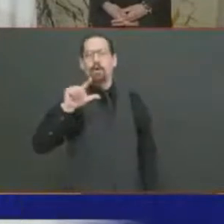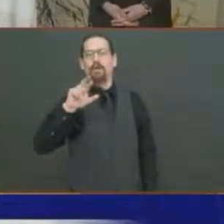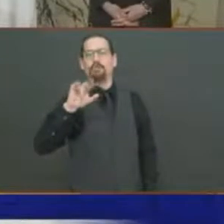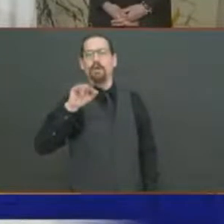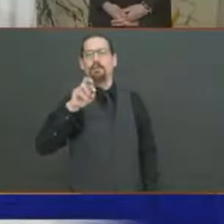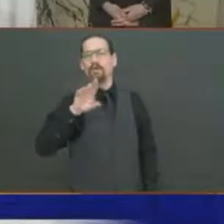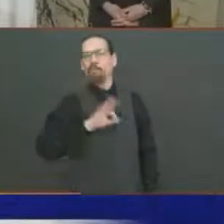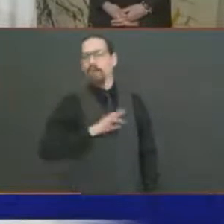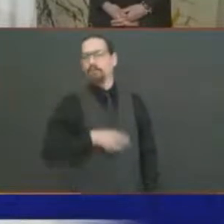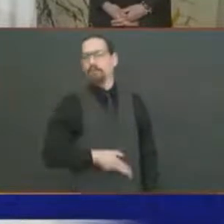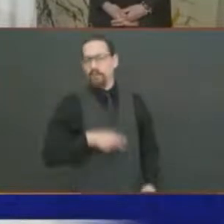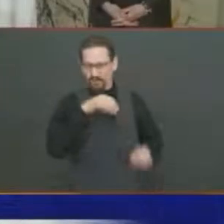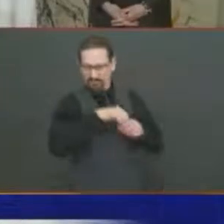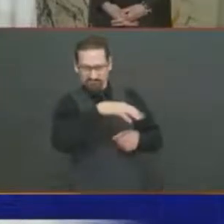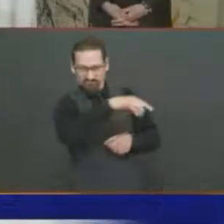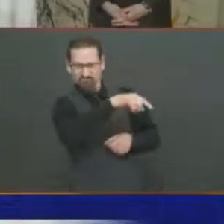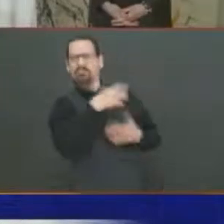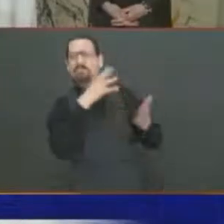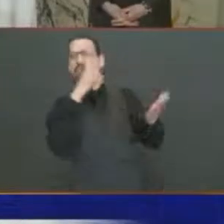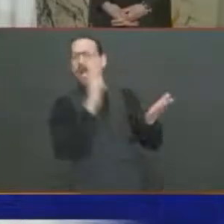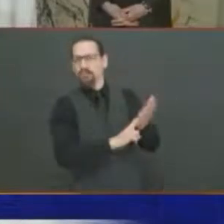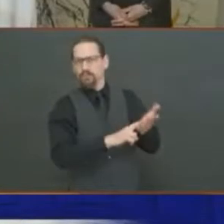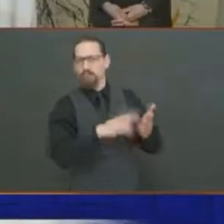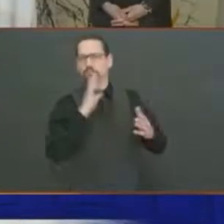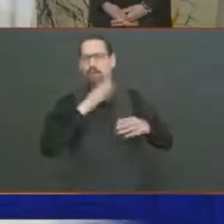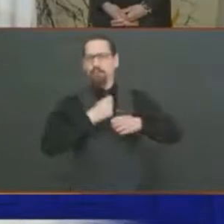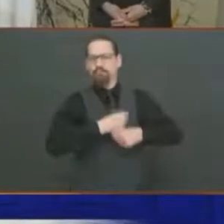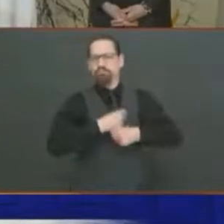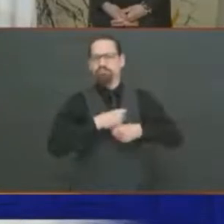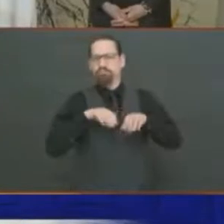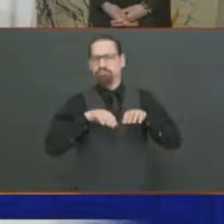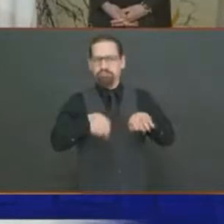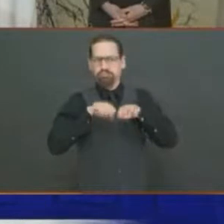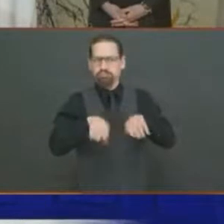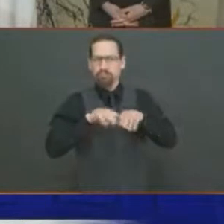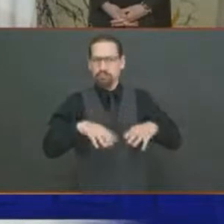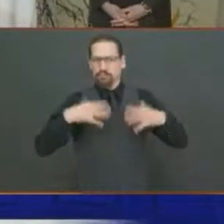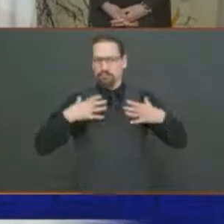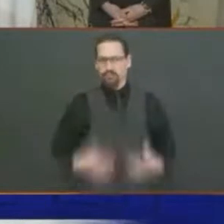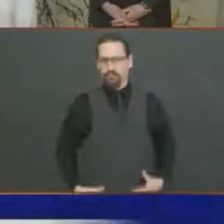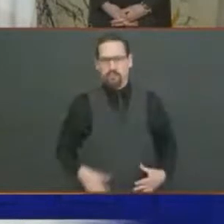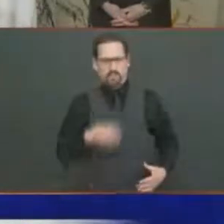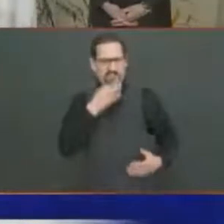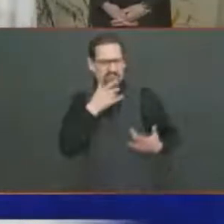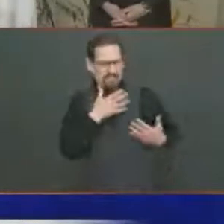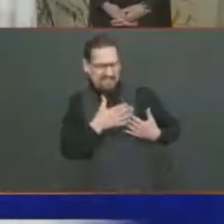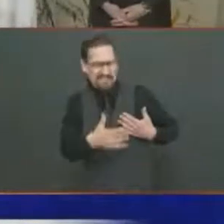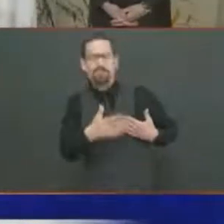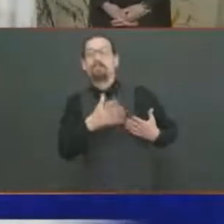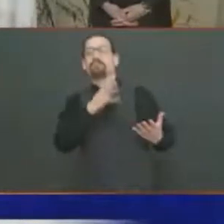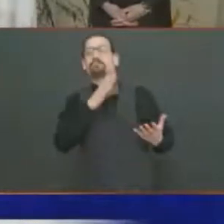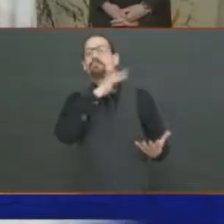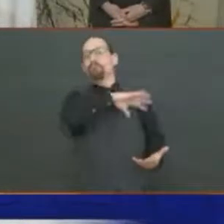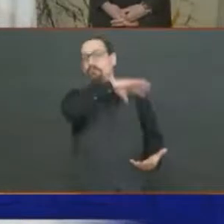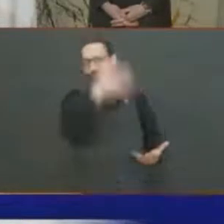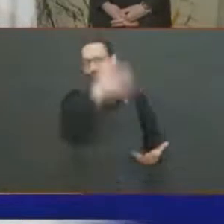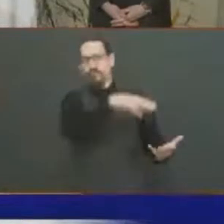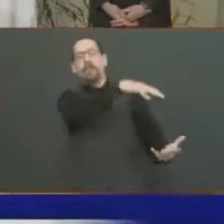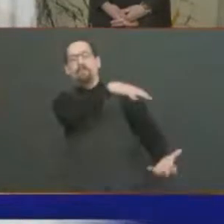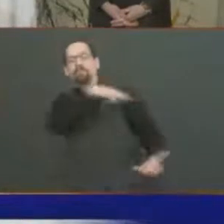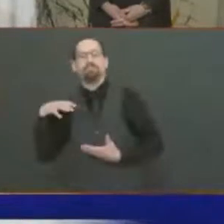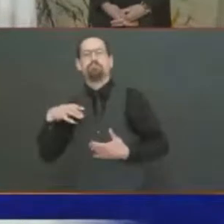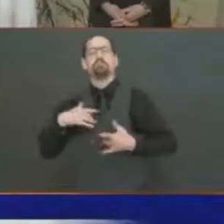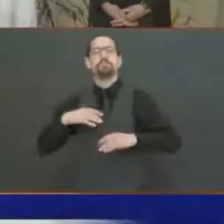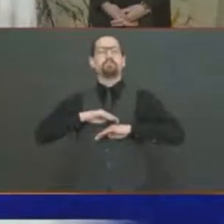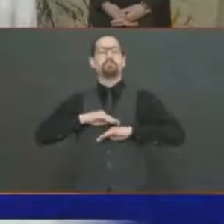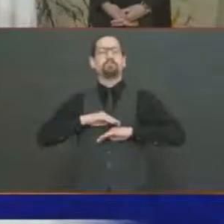have excellent visibility into where we're going to get thousands of gowns very soon. So overall, I